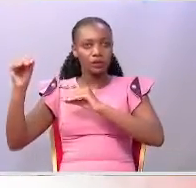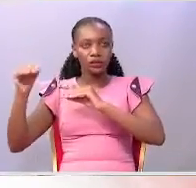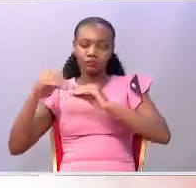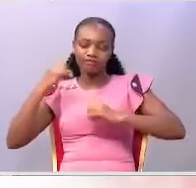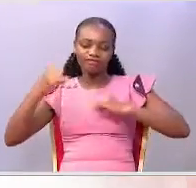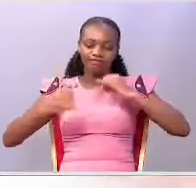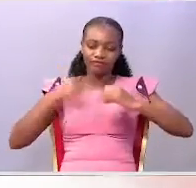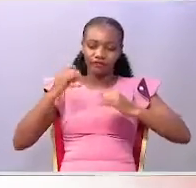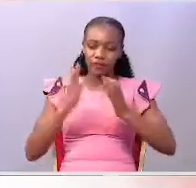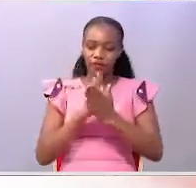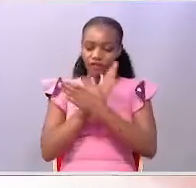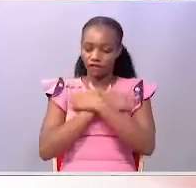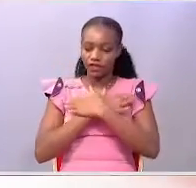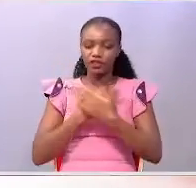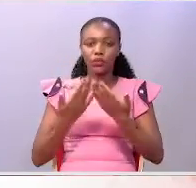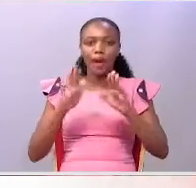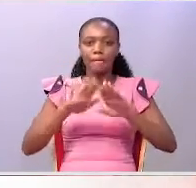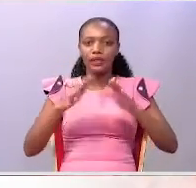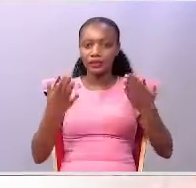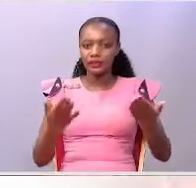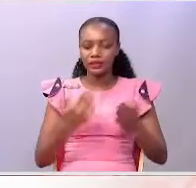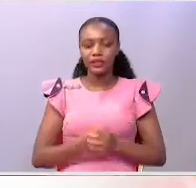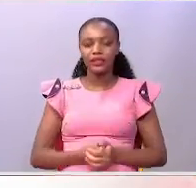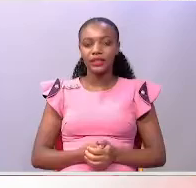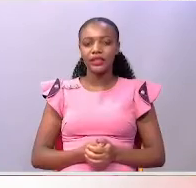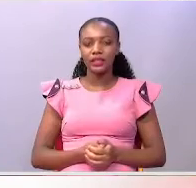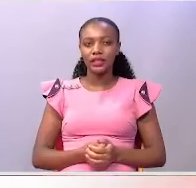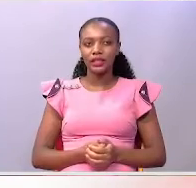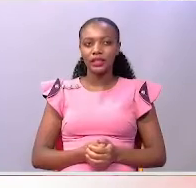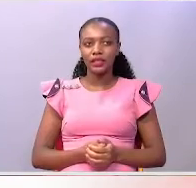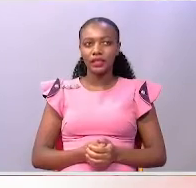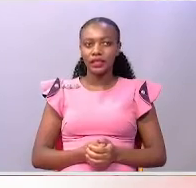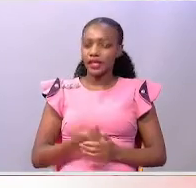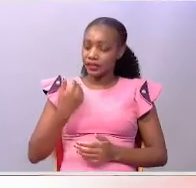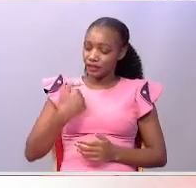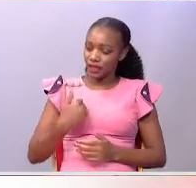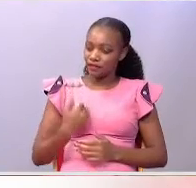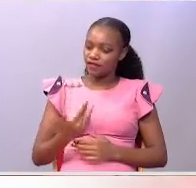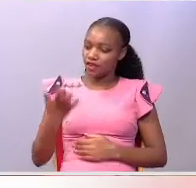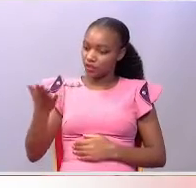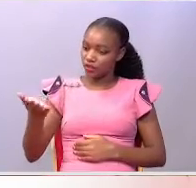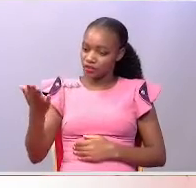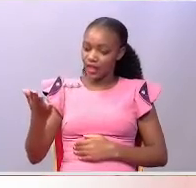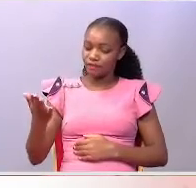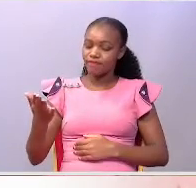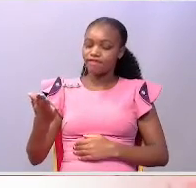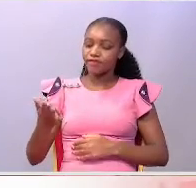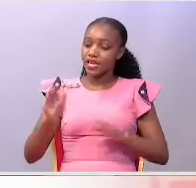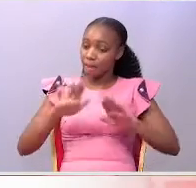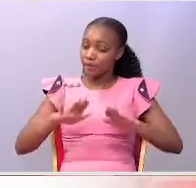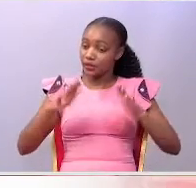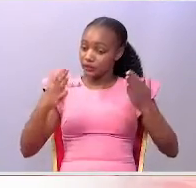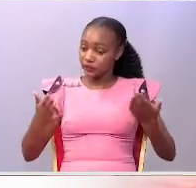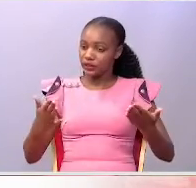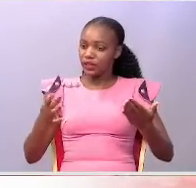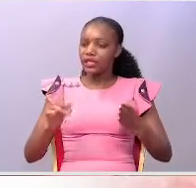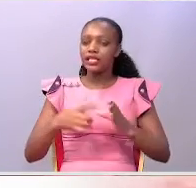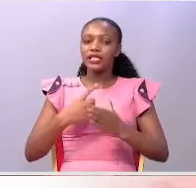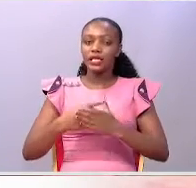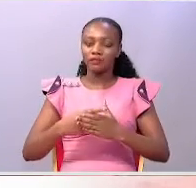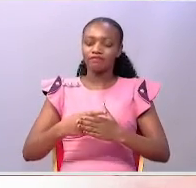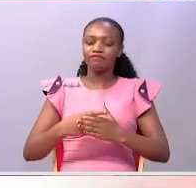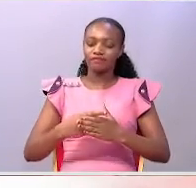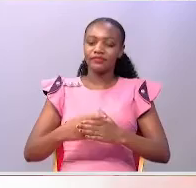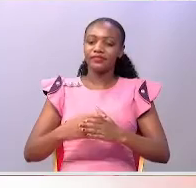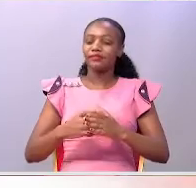her friends at a party. So, kinyilape nilikuwa kwa yudi. Yudi kunywa pombe. Sa kunywa pombe nikaanza kuintroduce